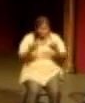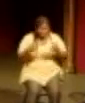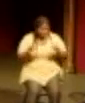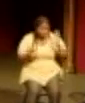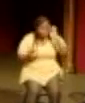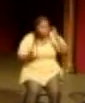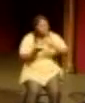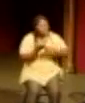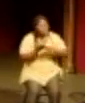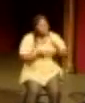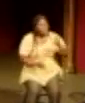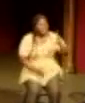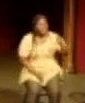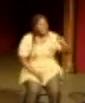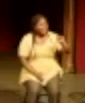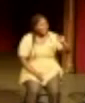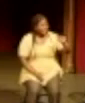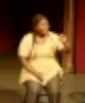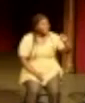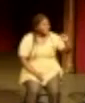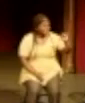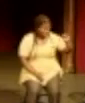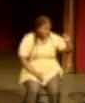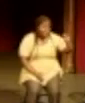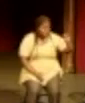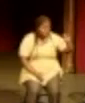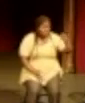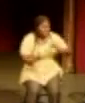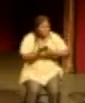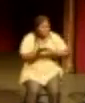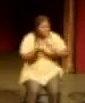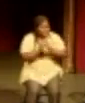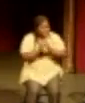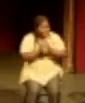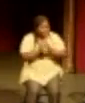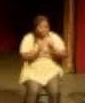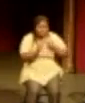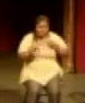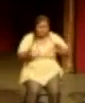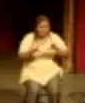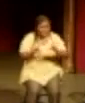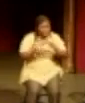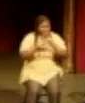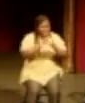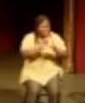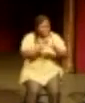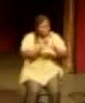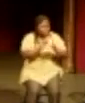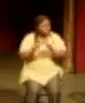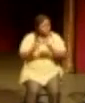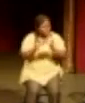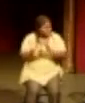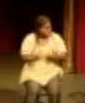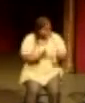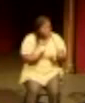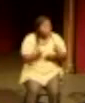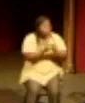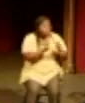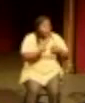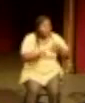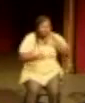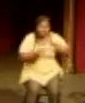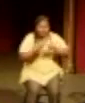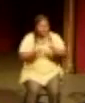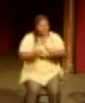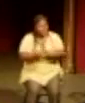sets, share kind of how we did in relation to our strategic plan. I've got some fun videos and stories to share along the